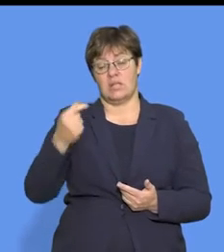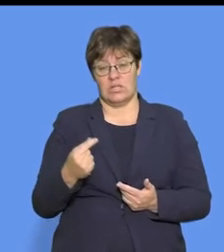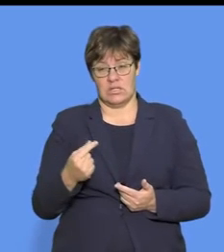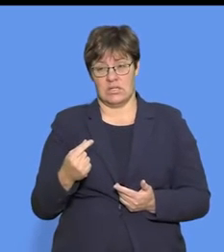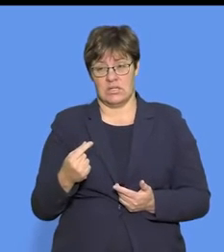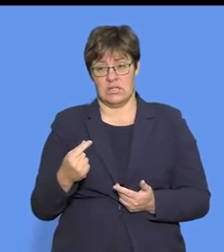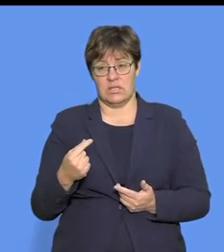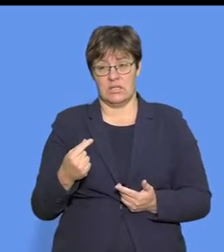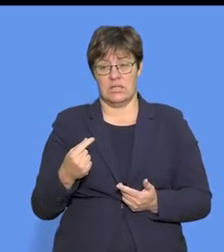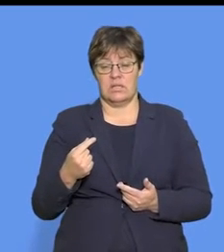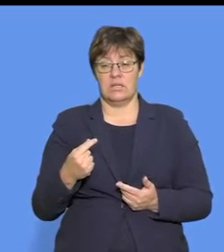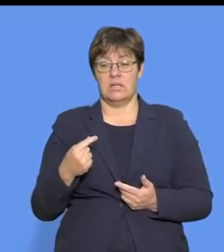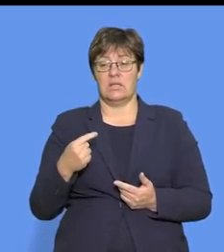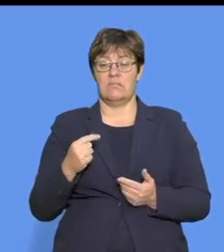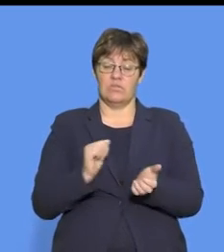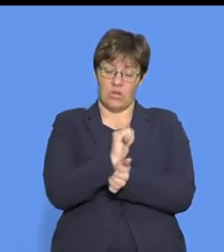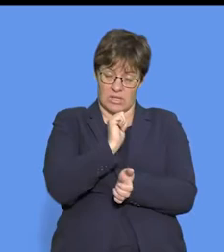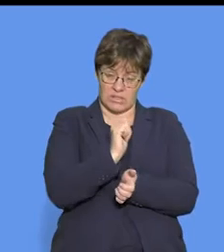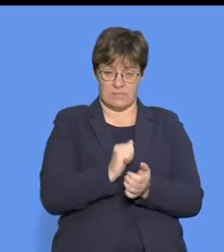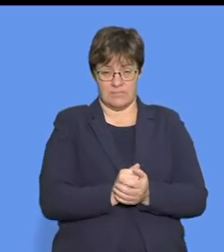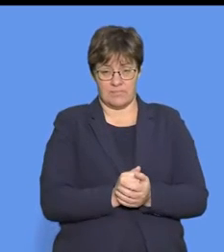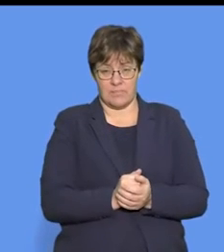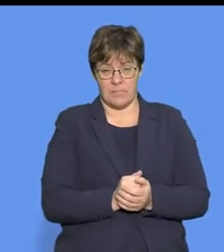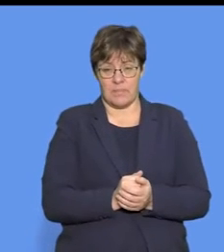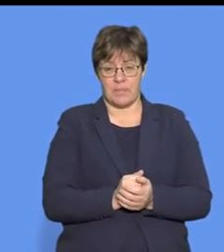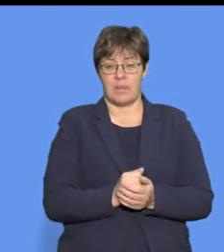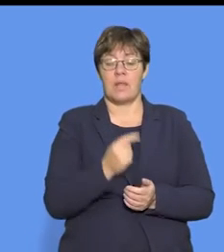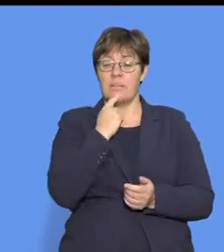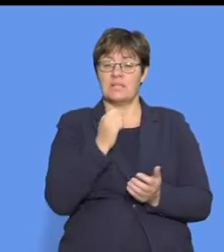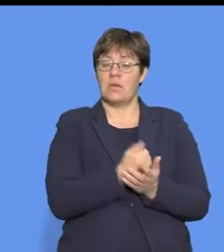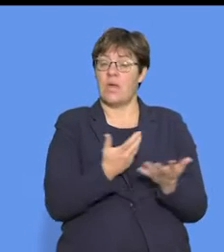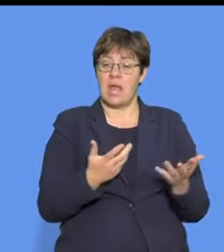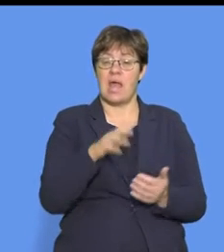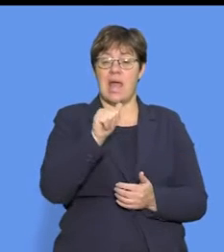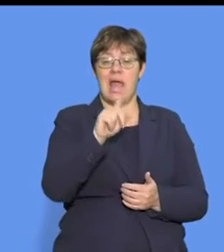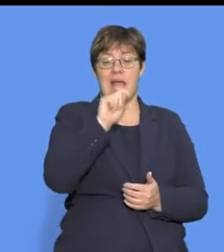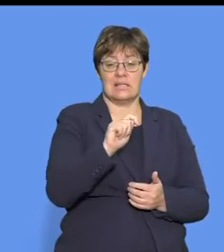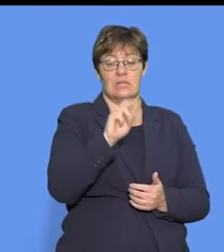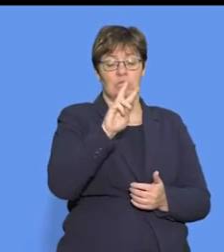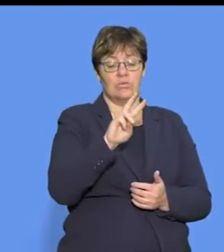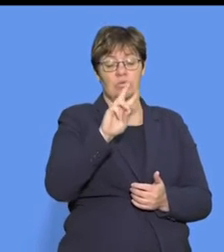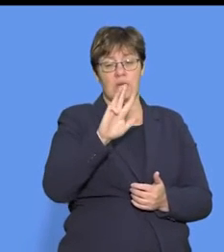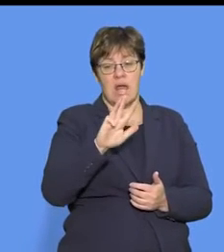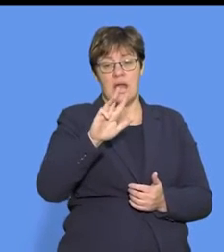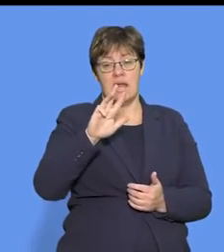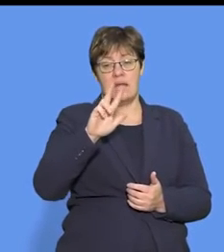then we get a silver electrode, which is a solid, and we must say